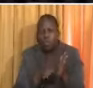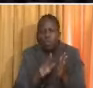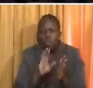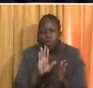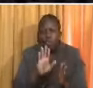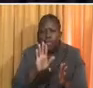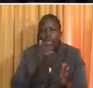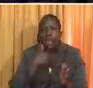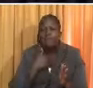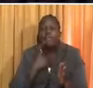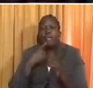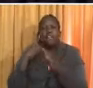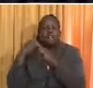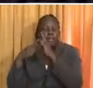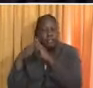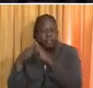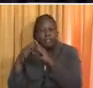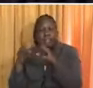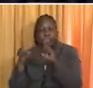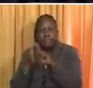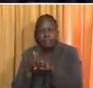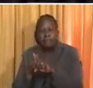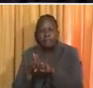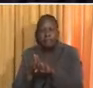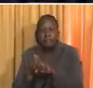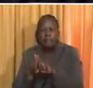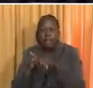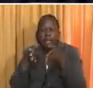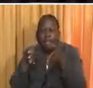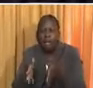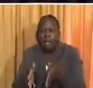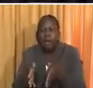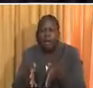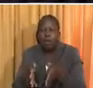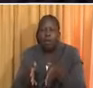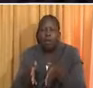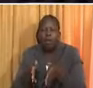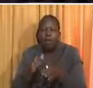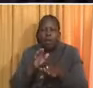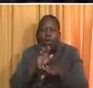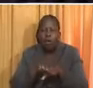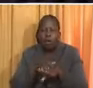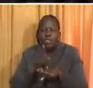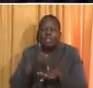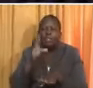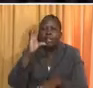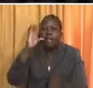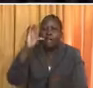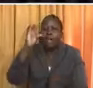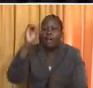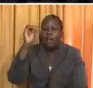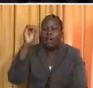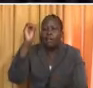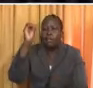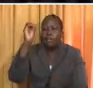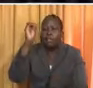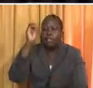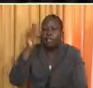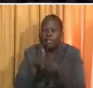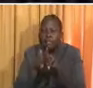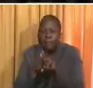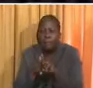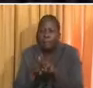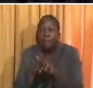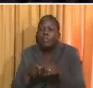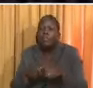based on their history generally. Therefore, in relying on Kesavananda, hook, line, and sinker to